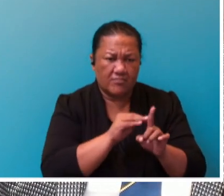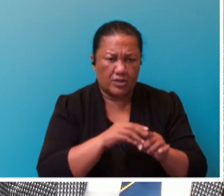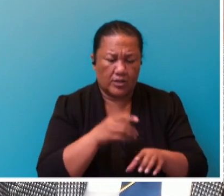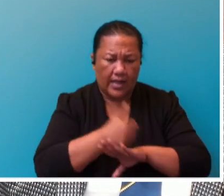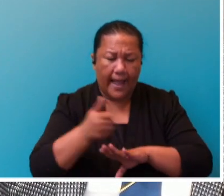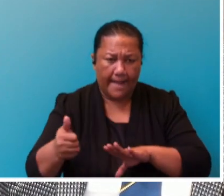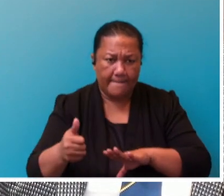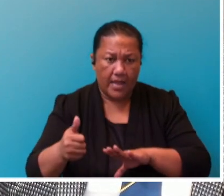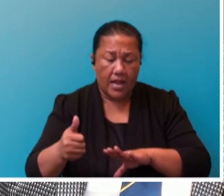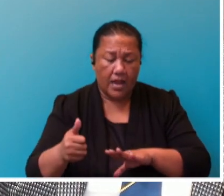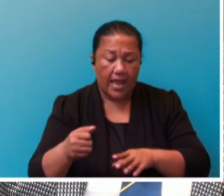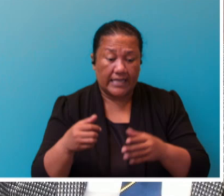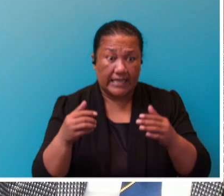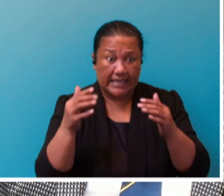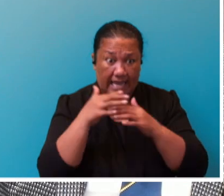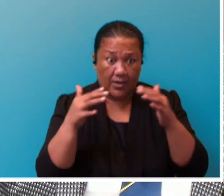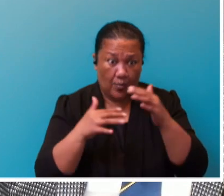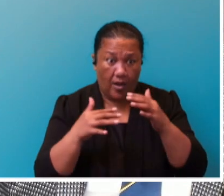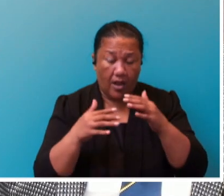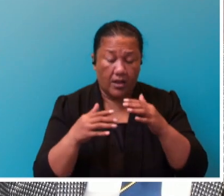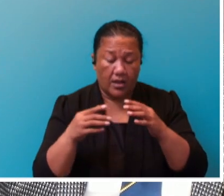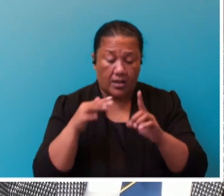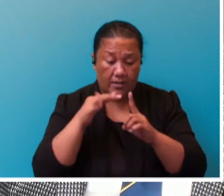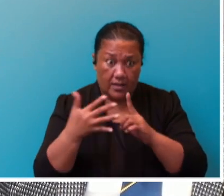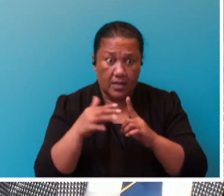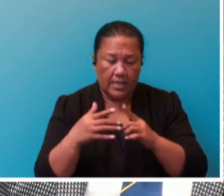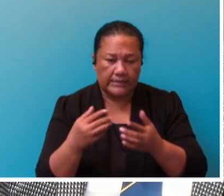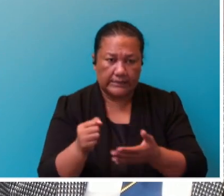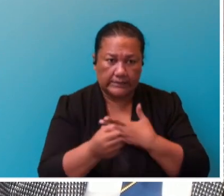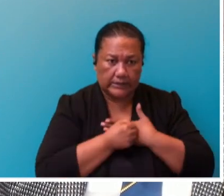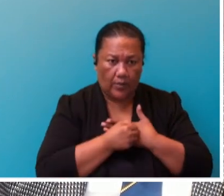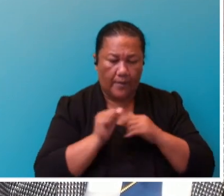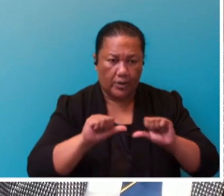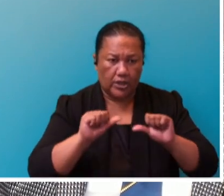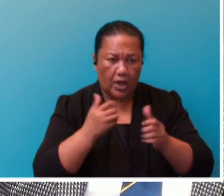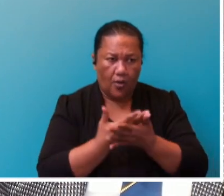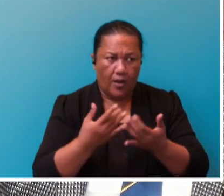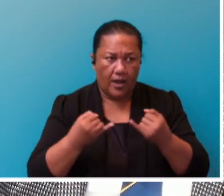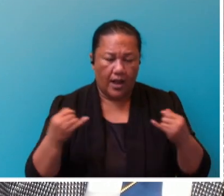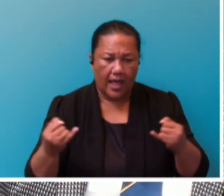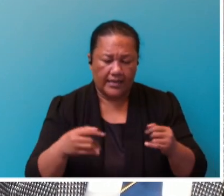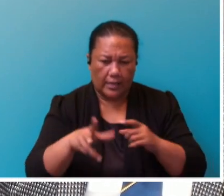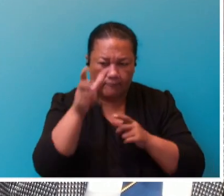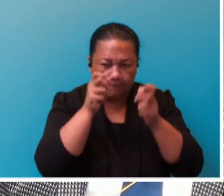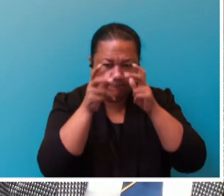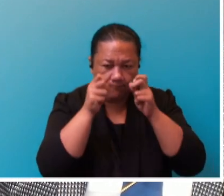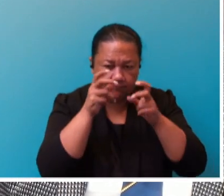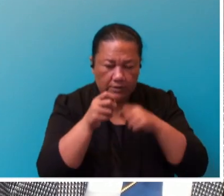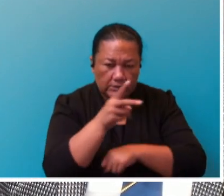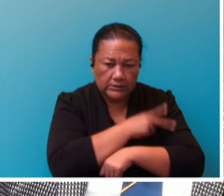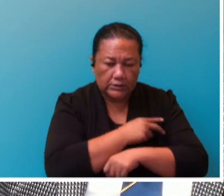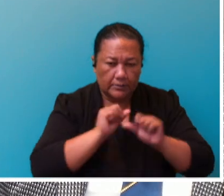network is secure. And that involves, Honorable Speaker, firewalls, intrusion detection systems,